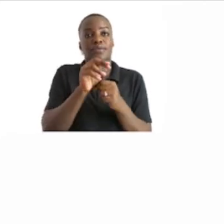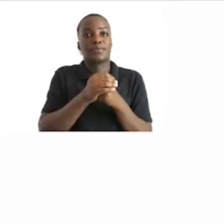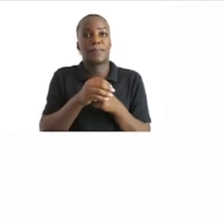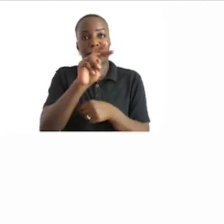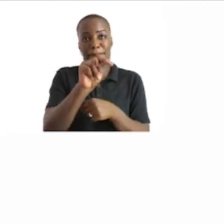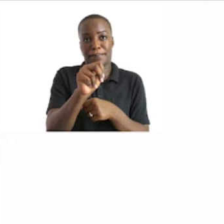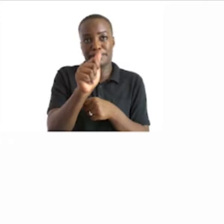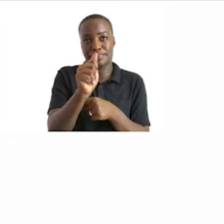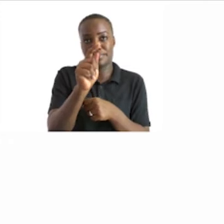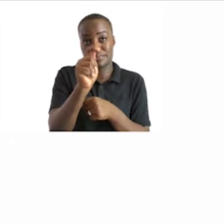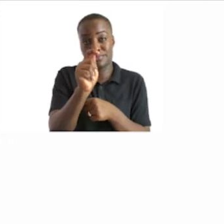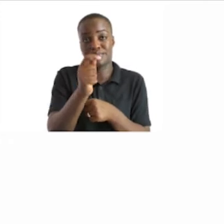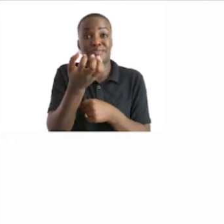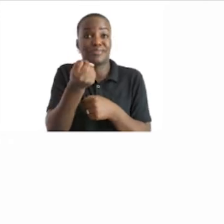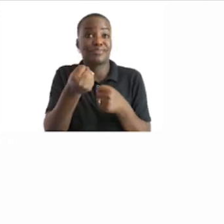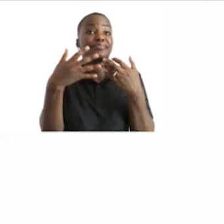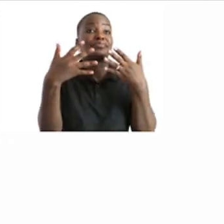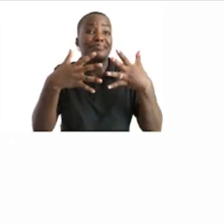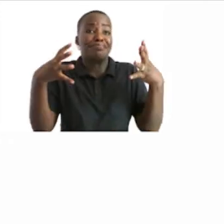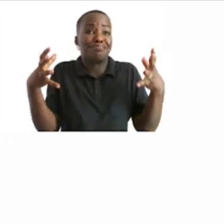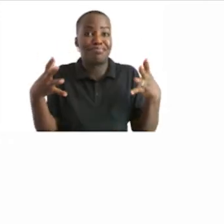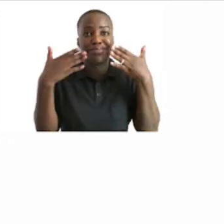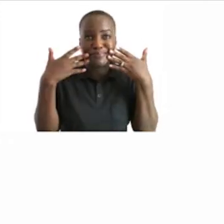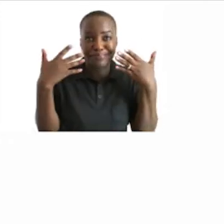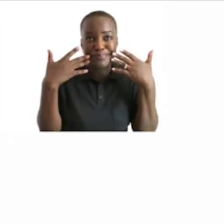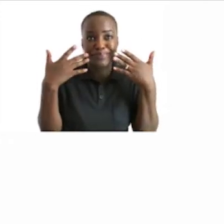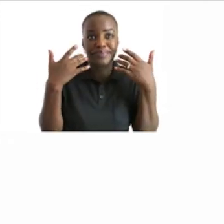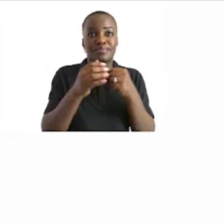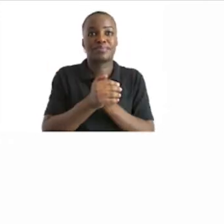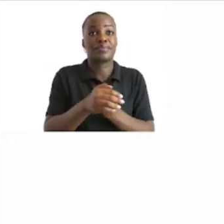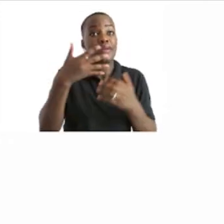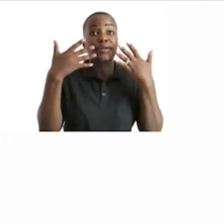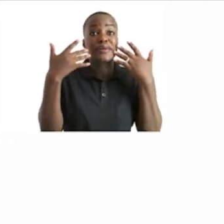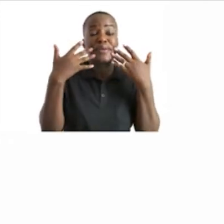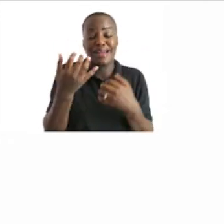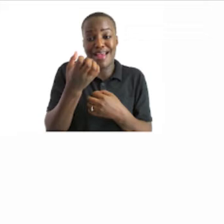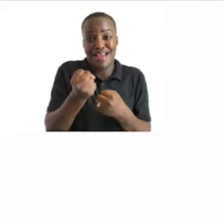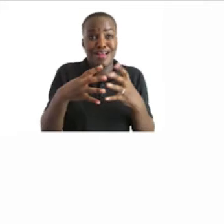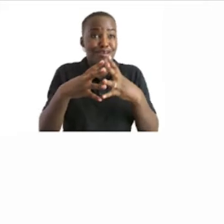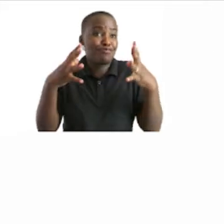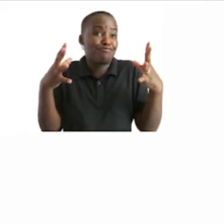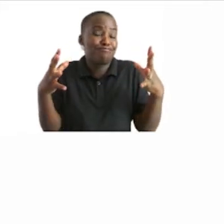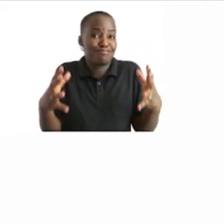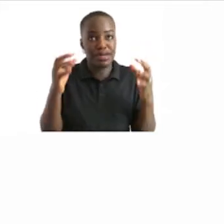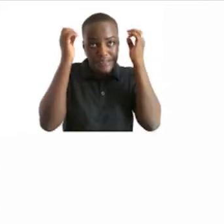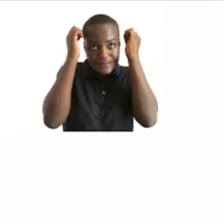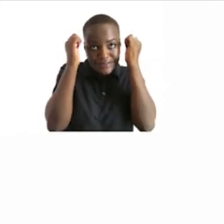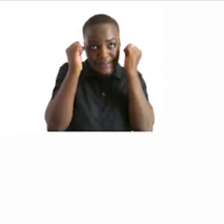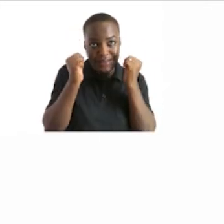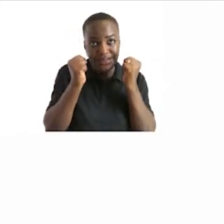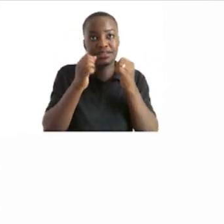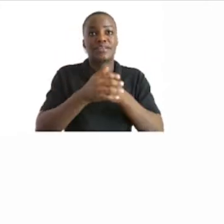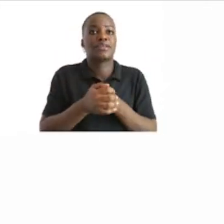go. Nat has a big cat. The cat has a